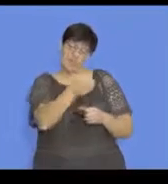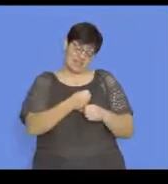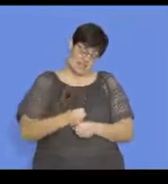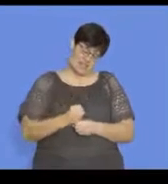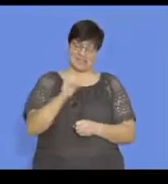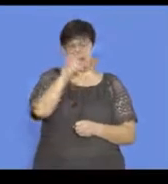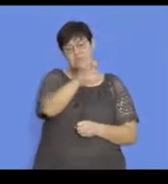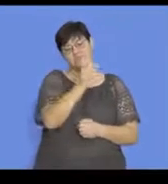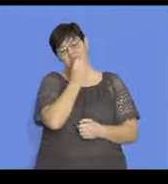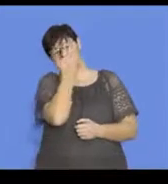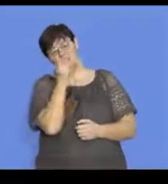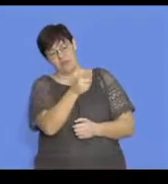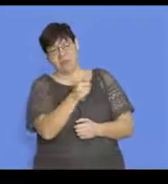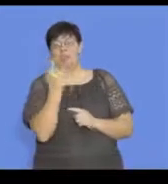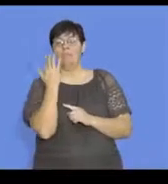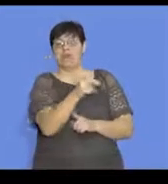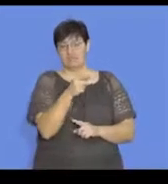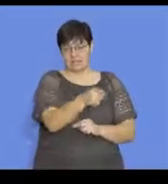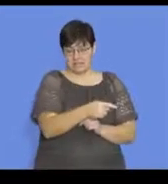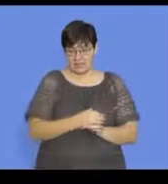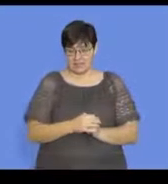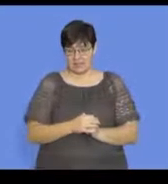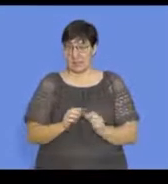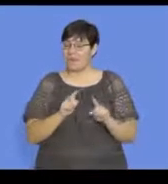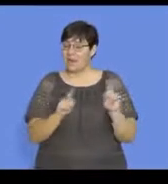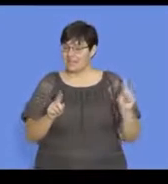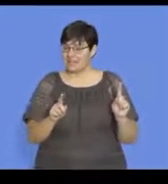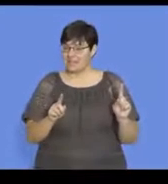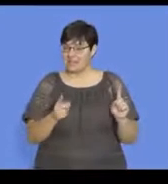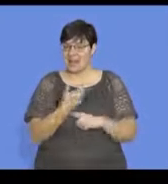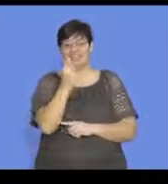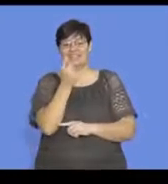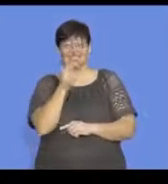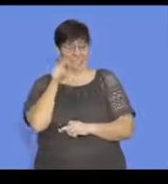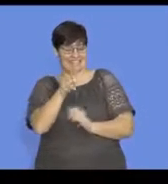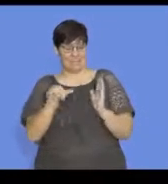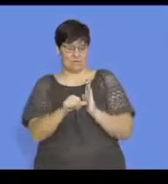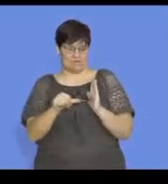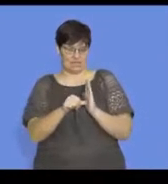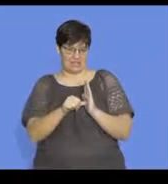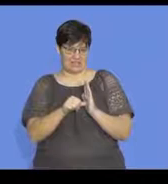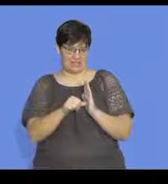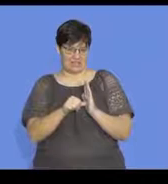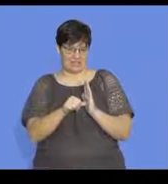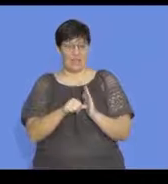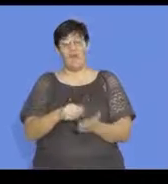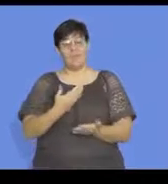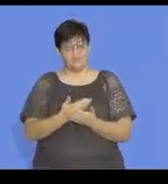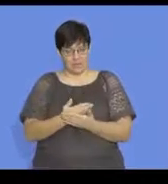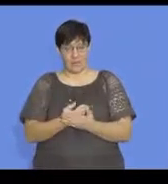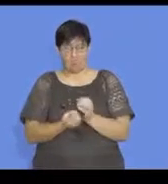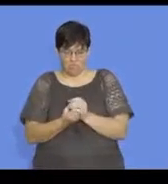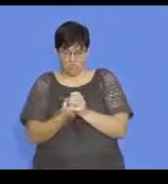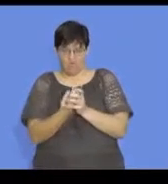right, plants. But ultimately, it's all about the seed that has this potential to grow into the plants